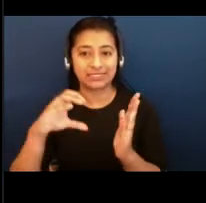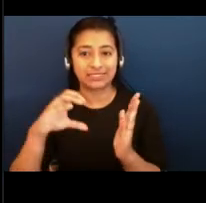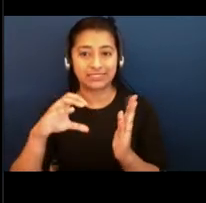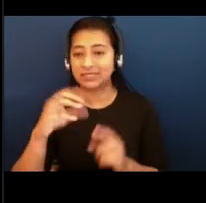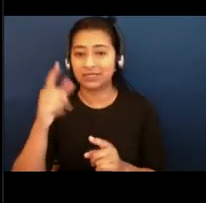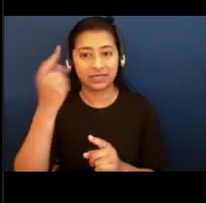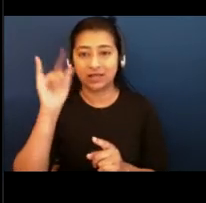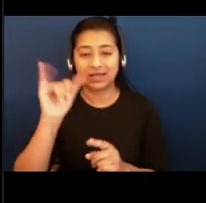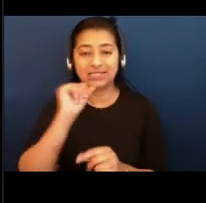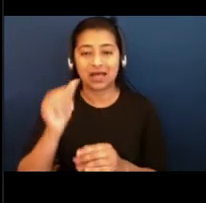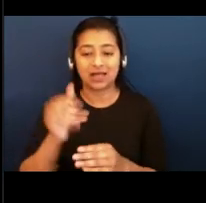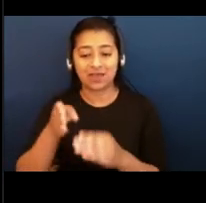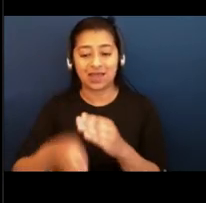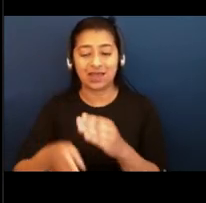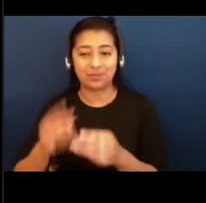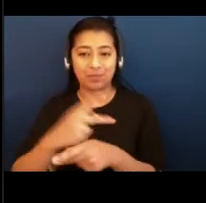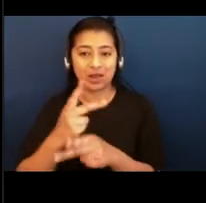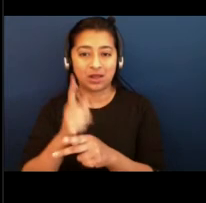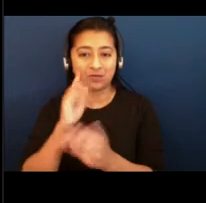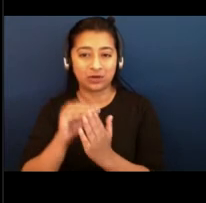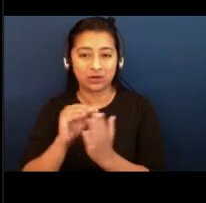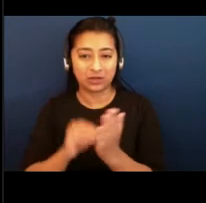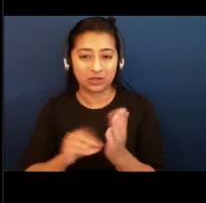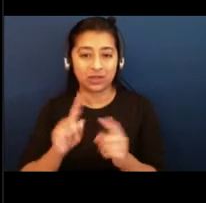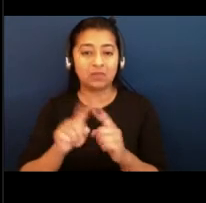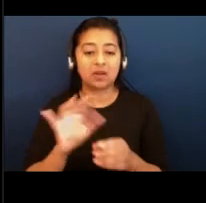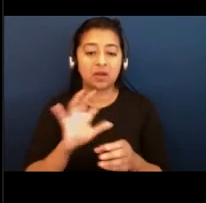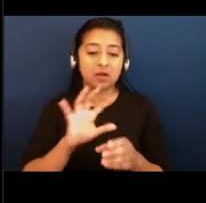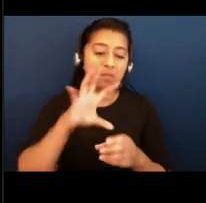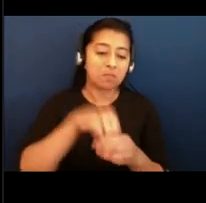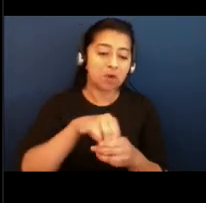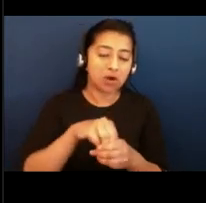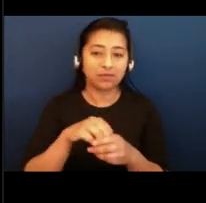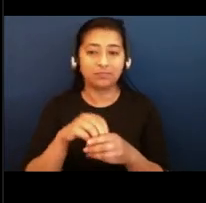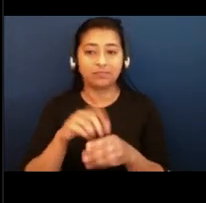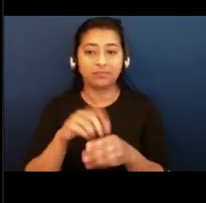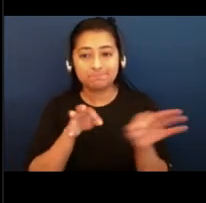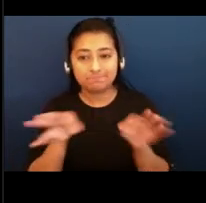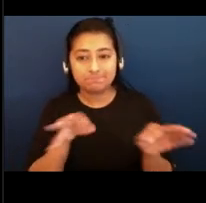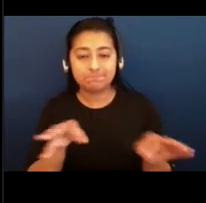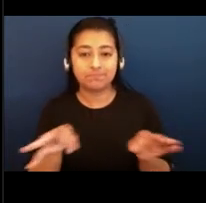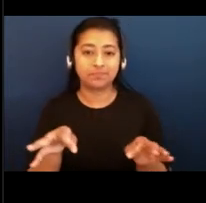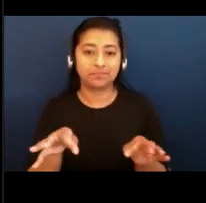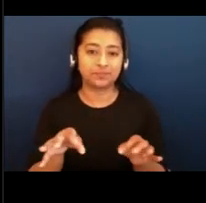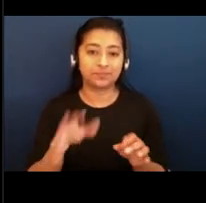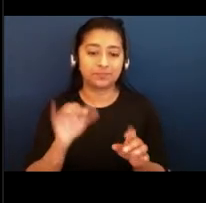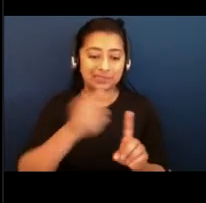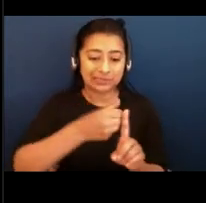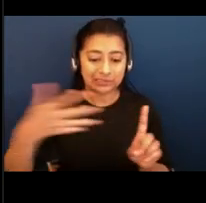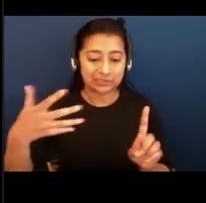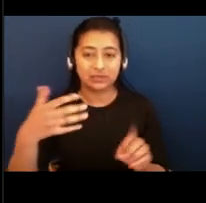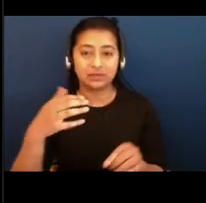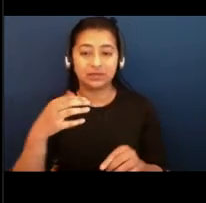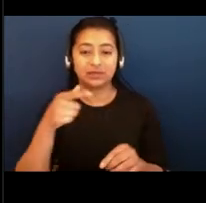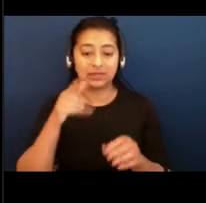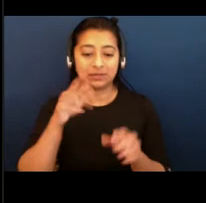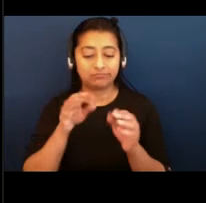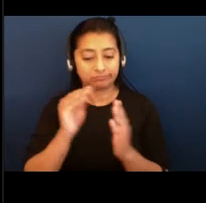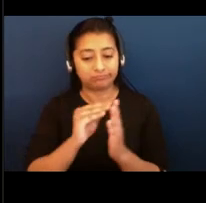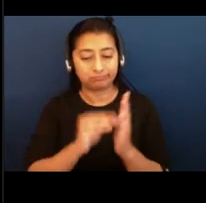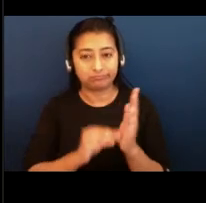product of documentation, but they're part of the apparatus, the descriptive and explanatory material that annotates a